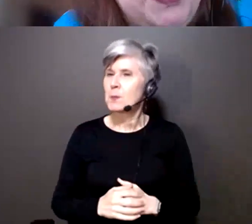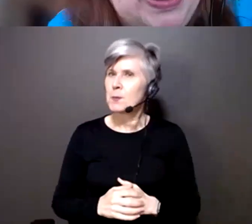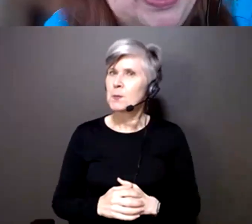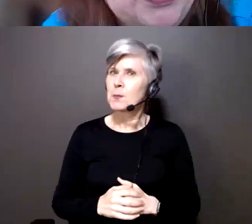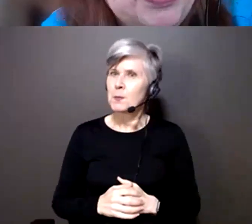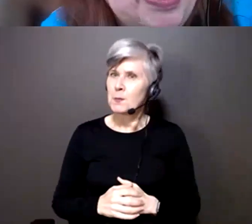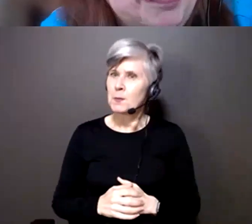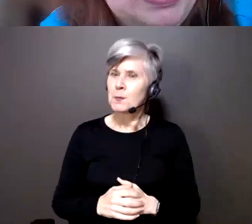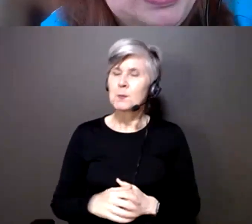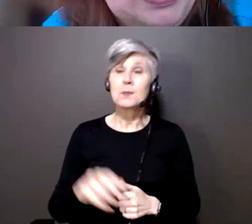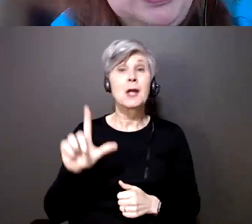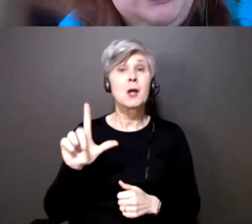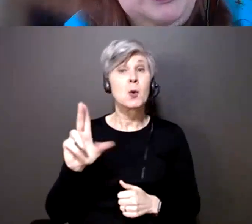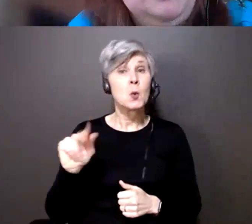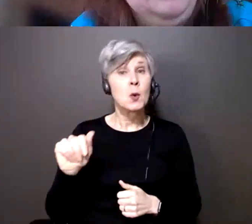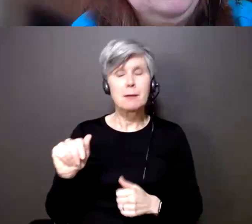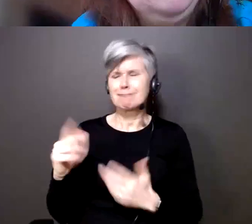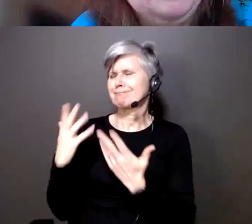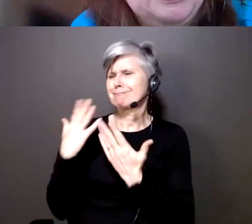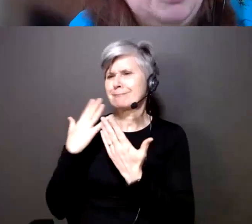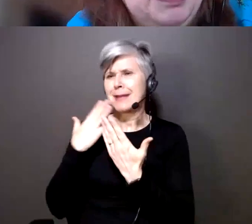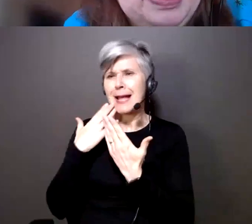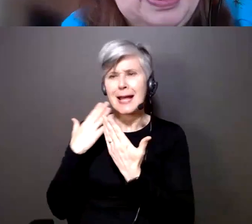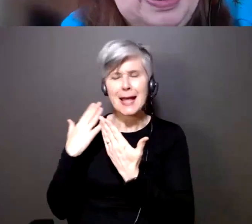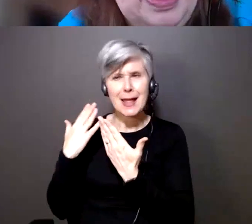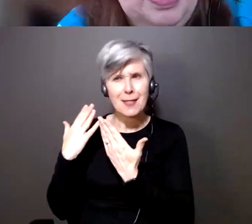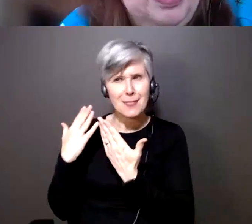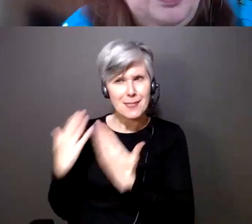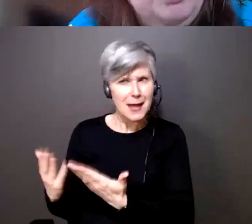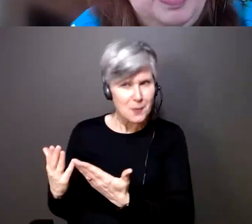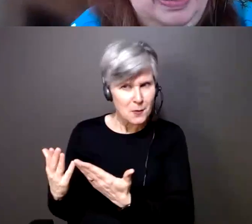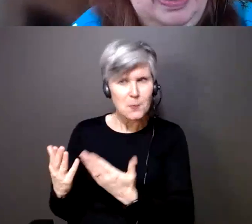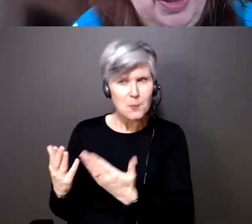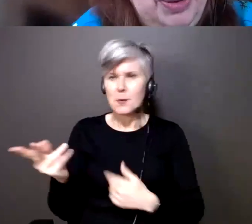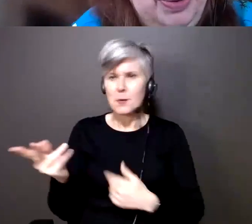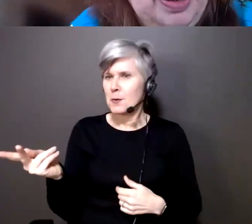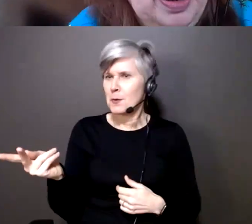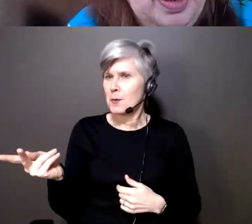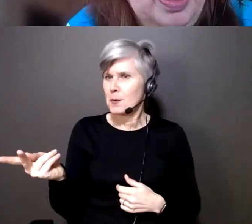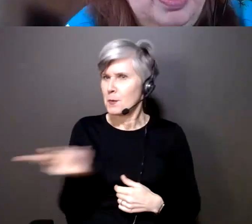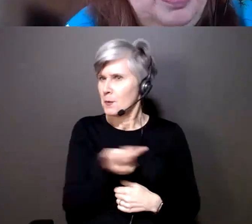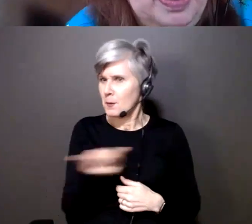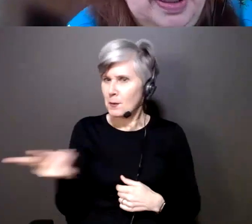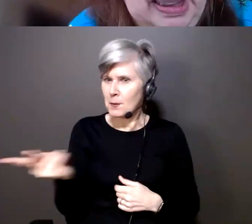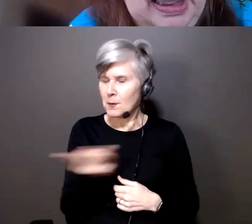So thank you so much, Dana and Elizabeth. You have illustrated a